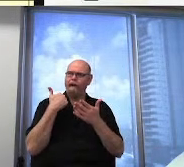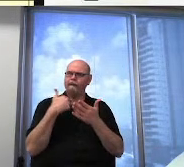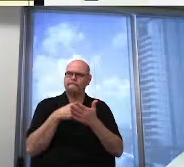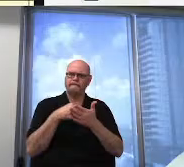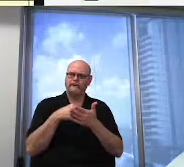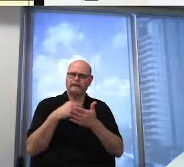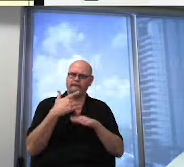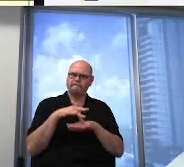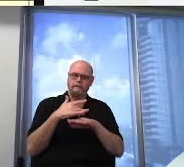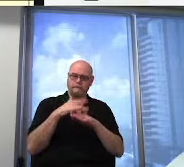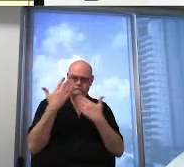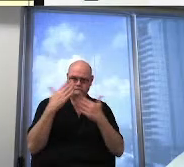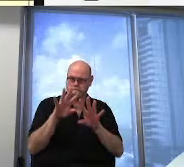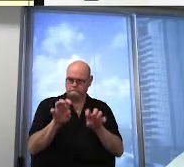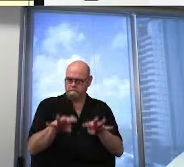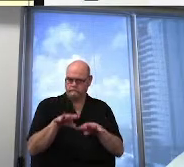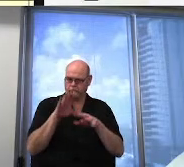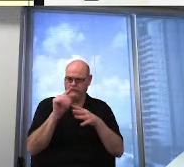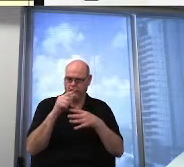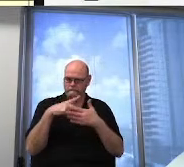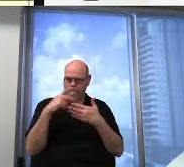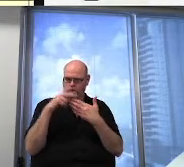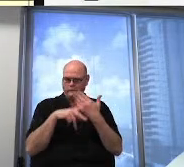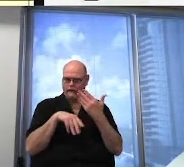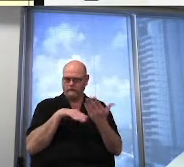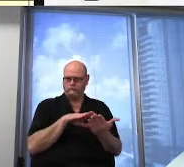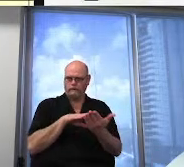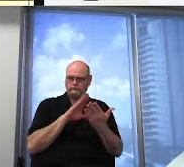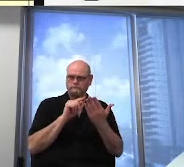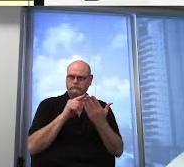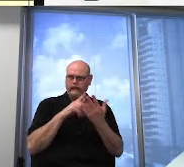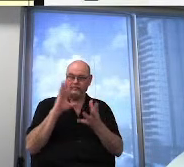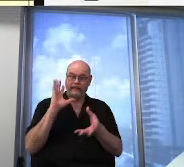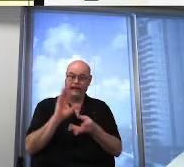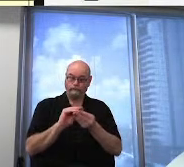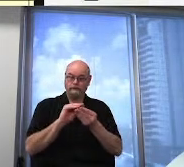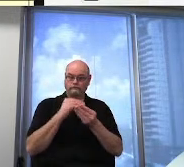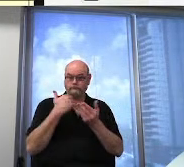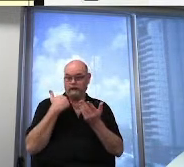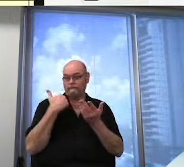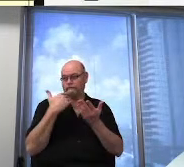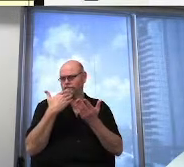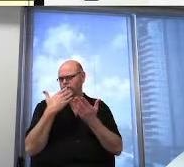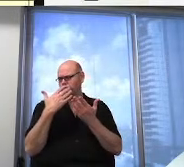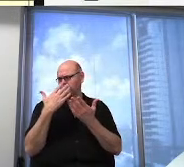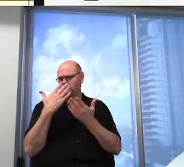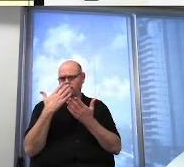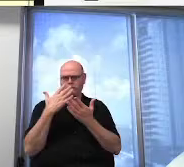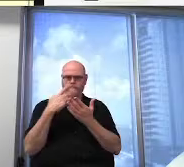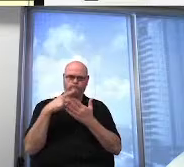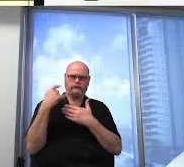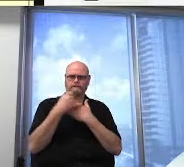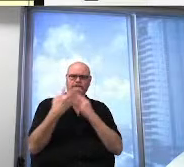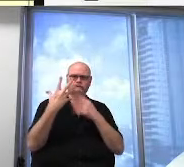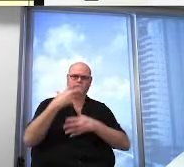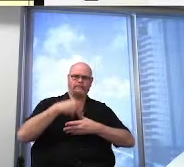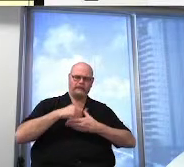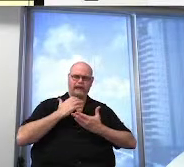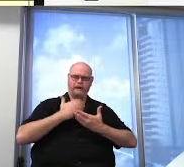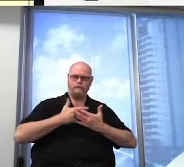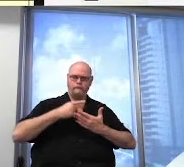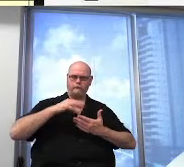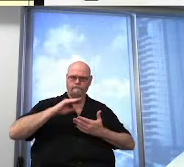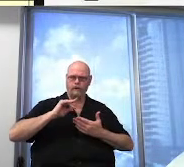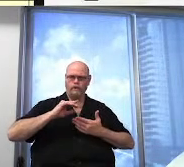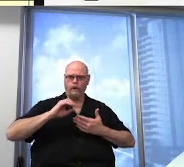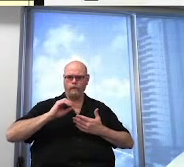funding availability, when things are going to happen, a programmatic approach. When the aggregate, we do have enough projects in our portfolio in which we'll